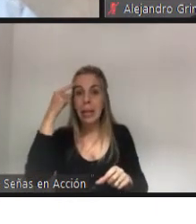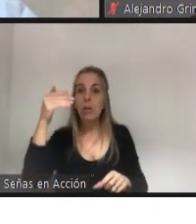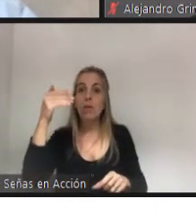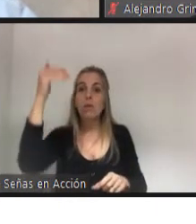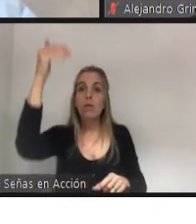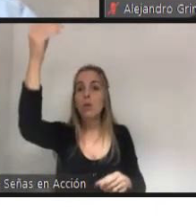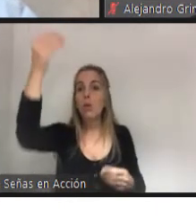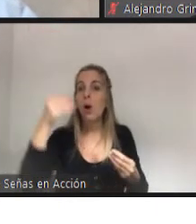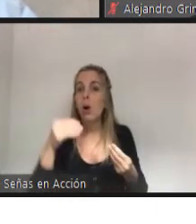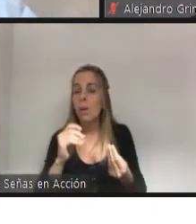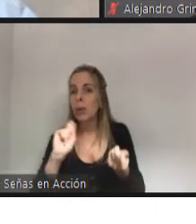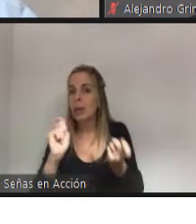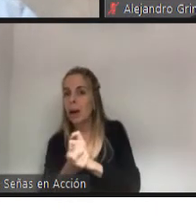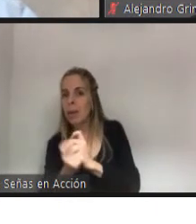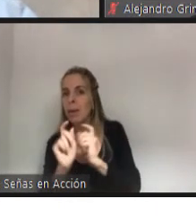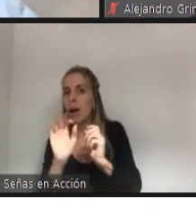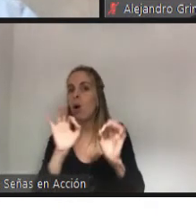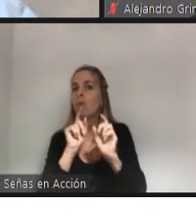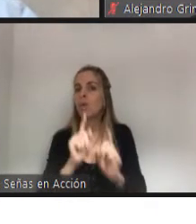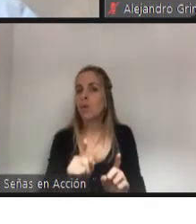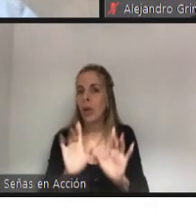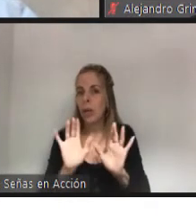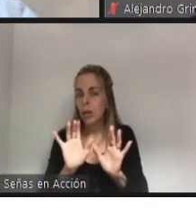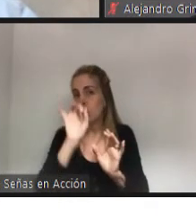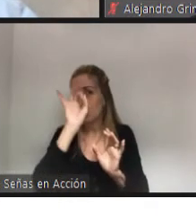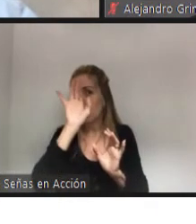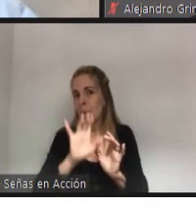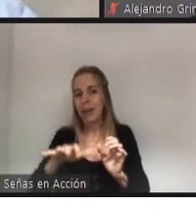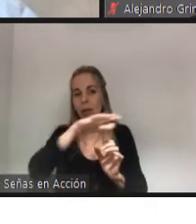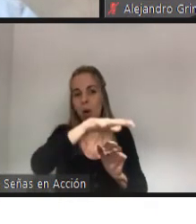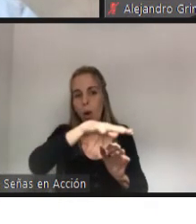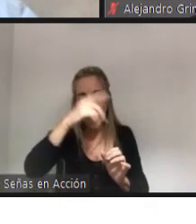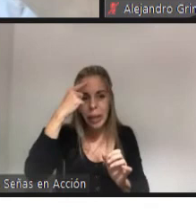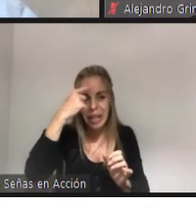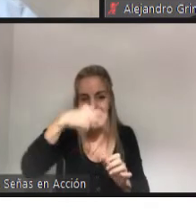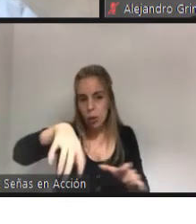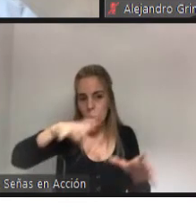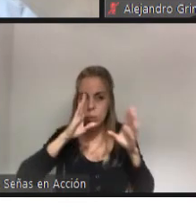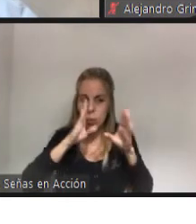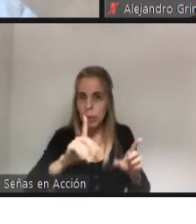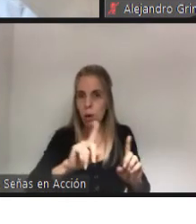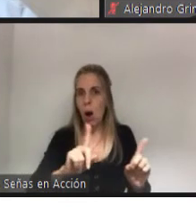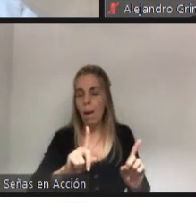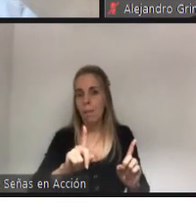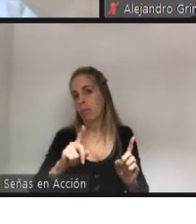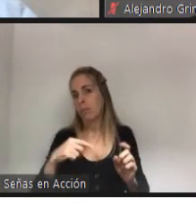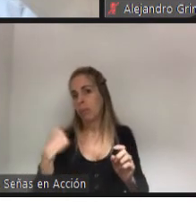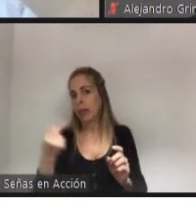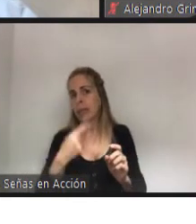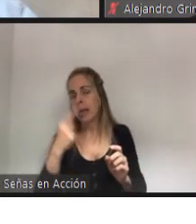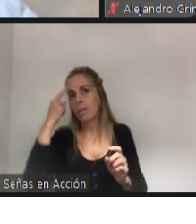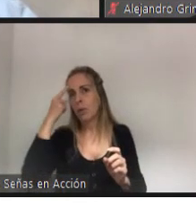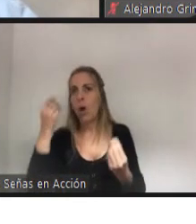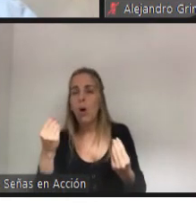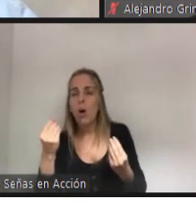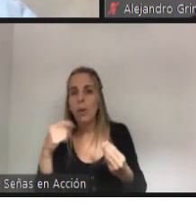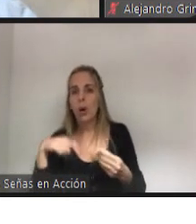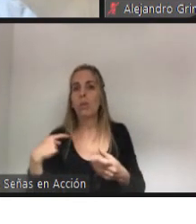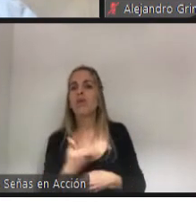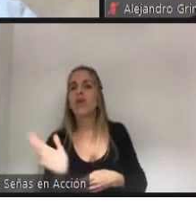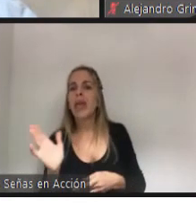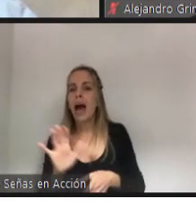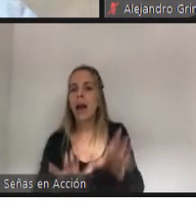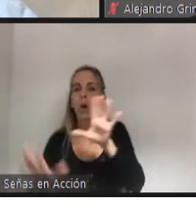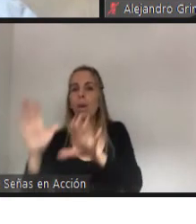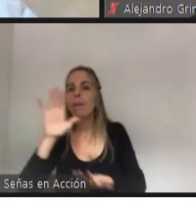see how the future will exist, not just in the field of intellectuals that are throwing the dice, but how